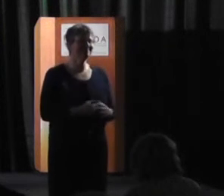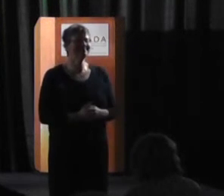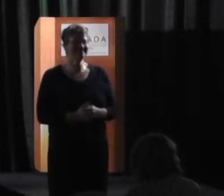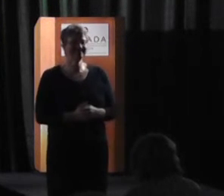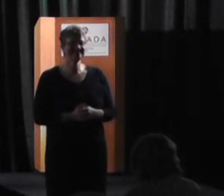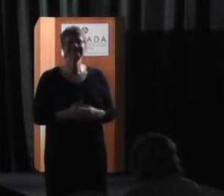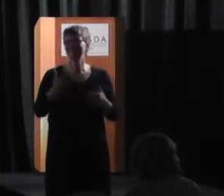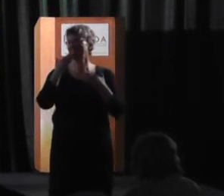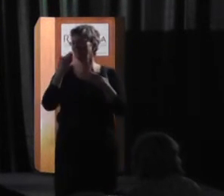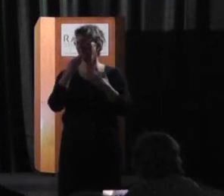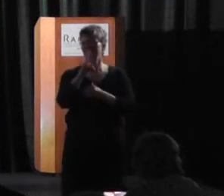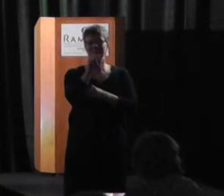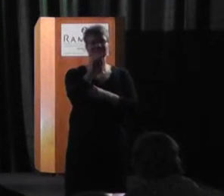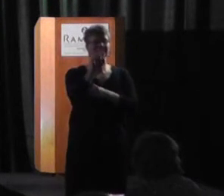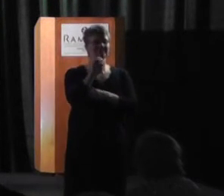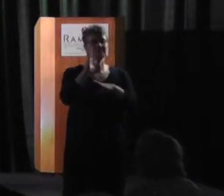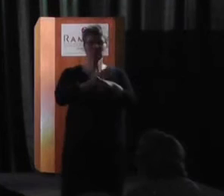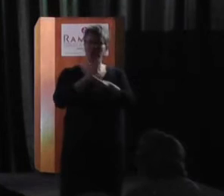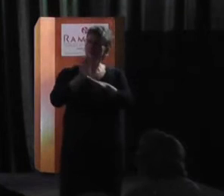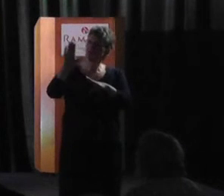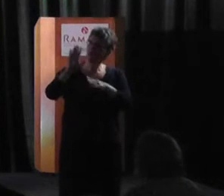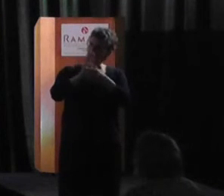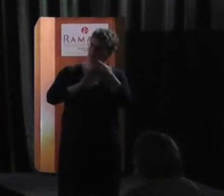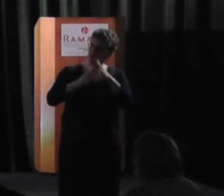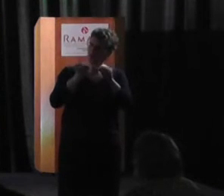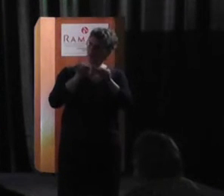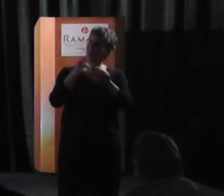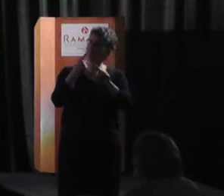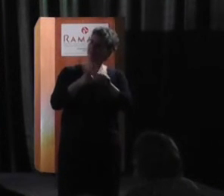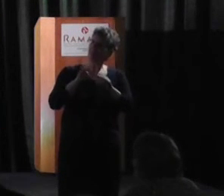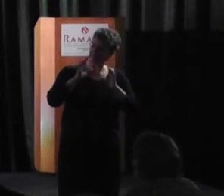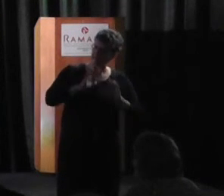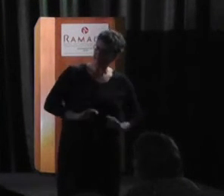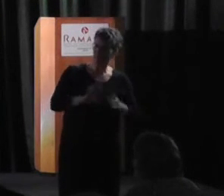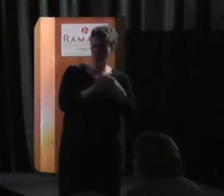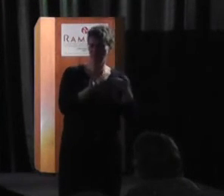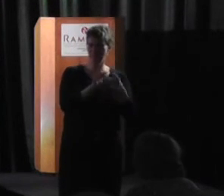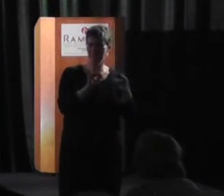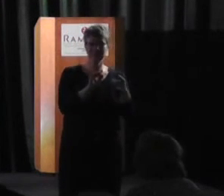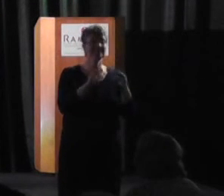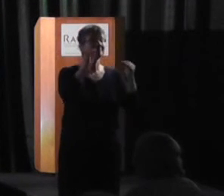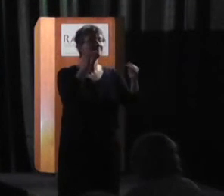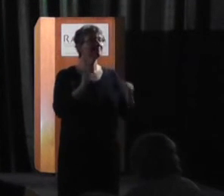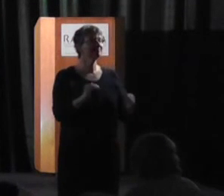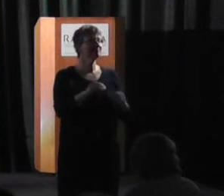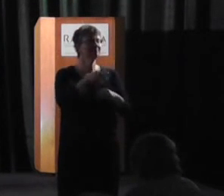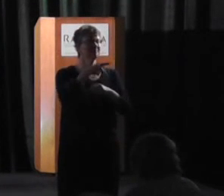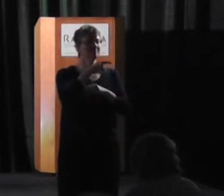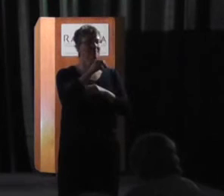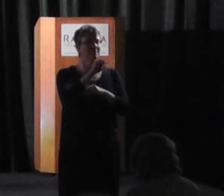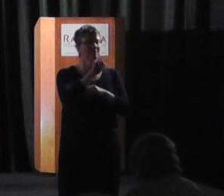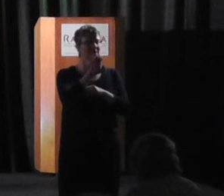Thank you, Kate, so much for sharing your story and the story of some of the clients that you work with. Next up is the Ponich sisters, Michelle and